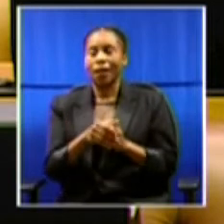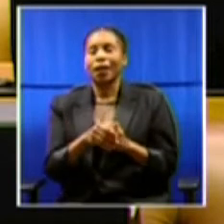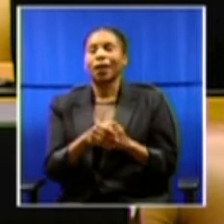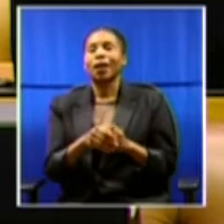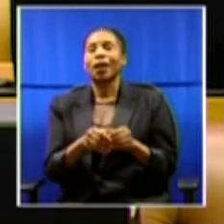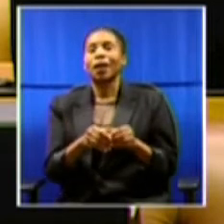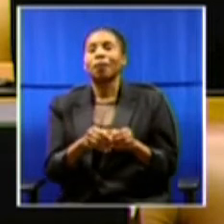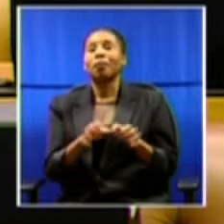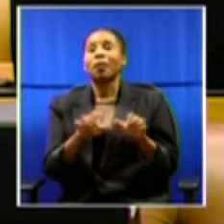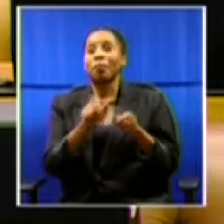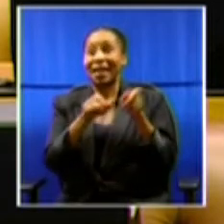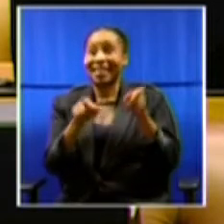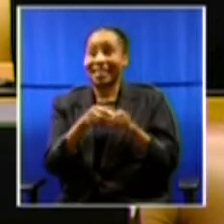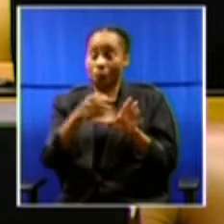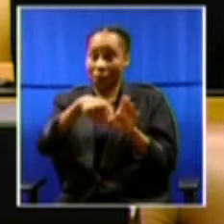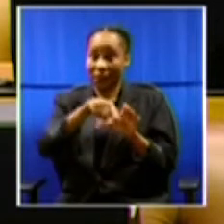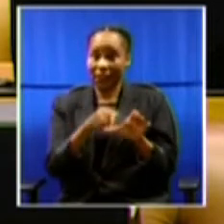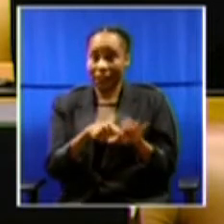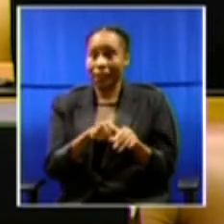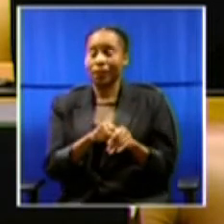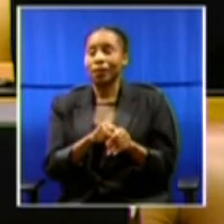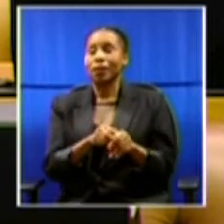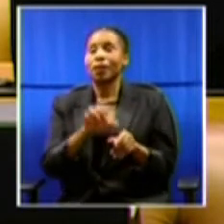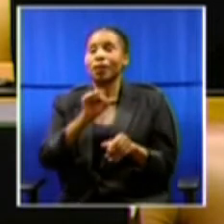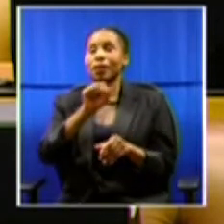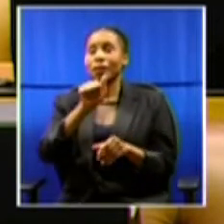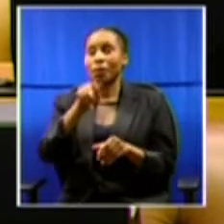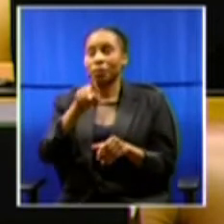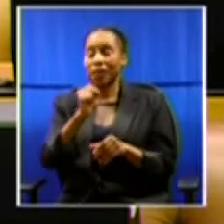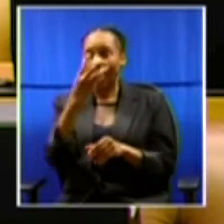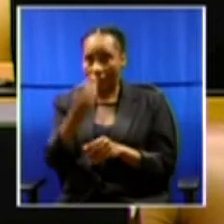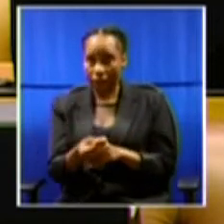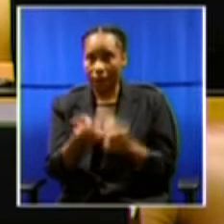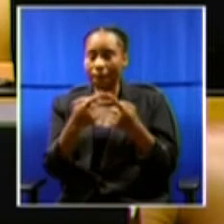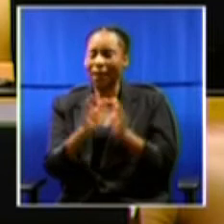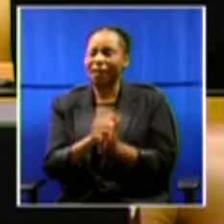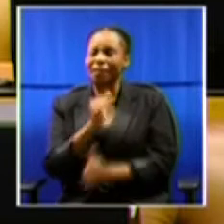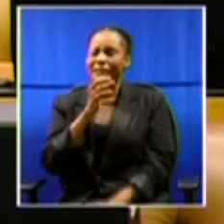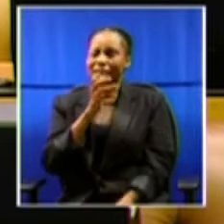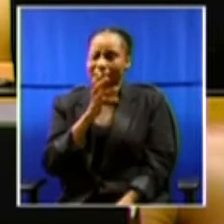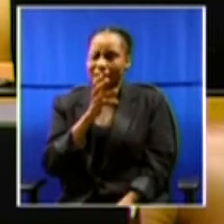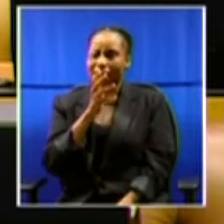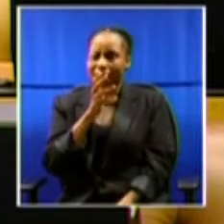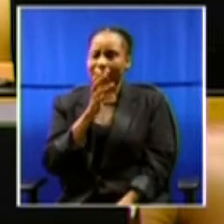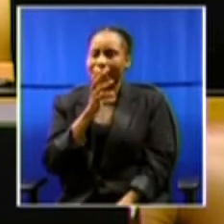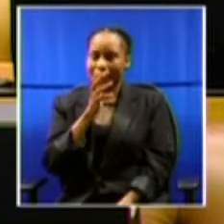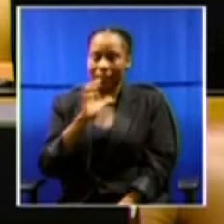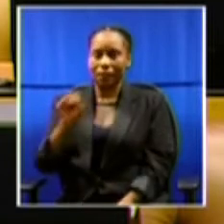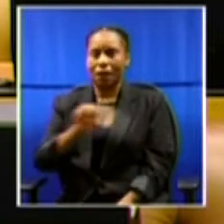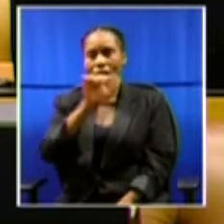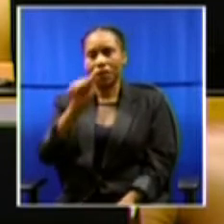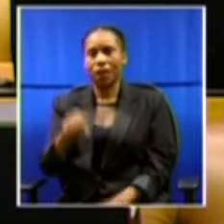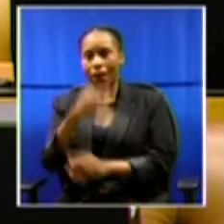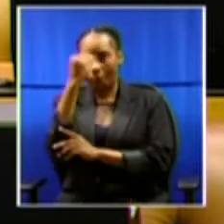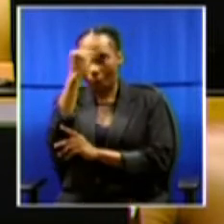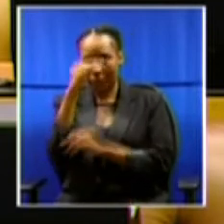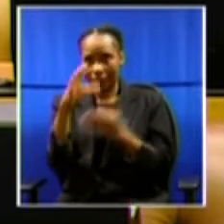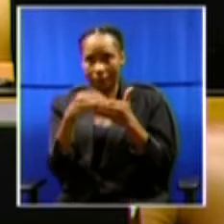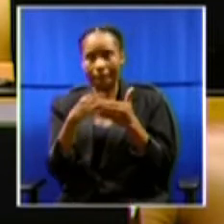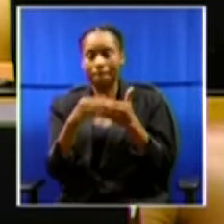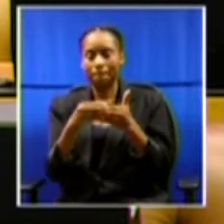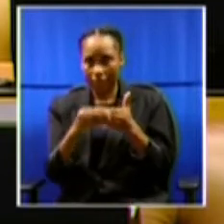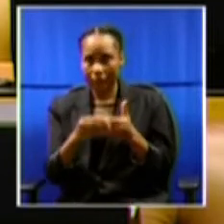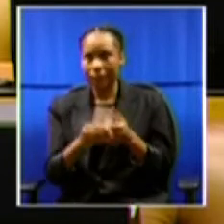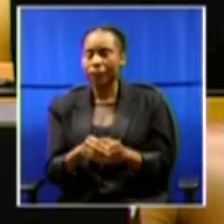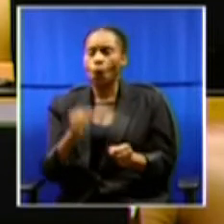South African police, but we have thousands and thousands and thousands South African police members that are doing their